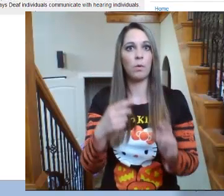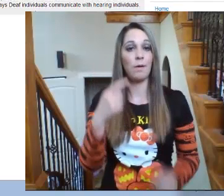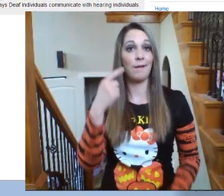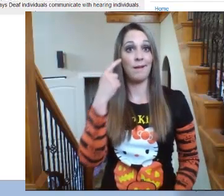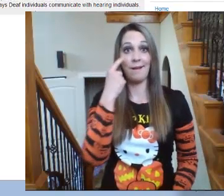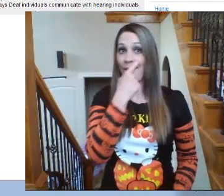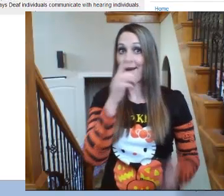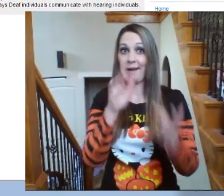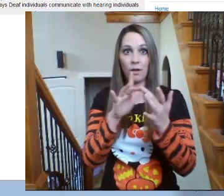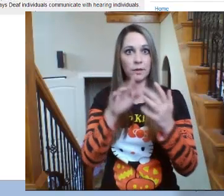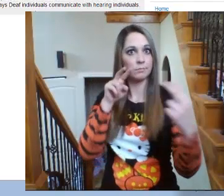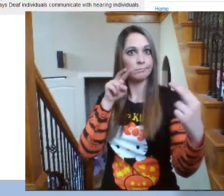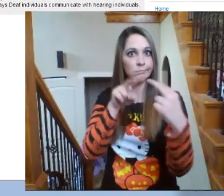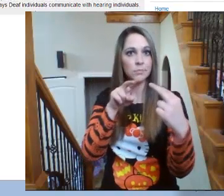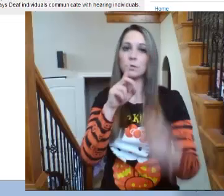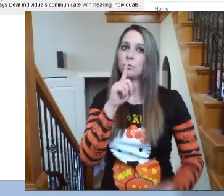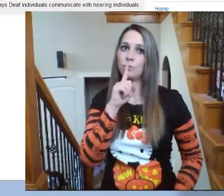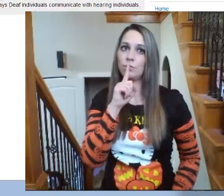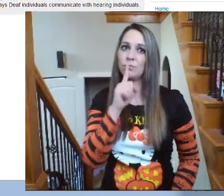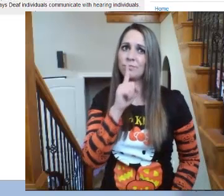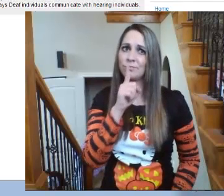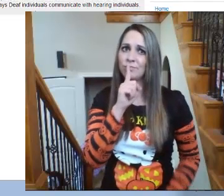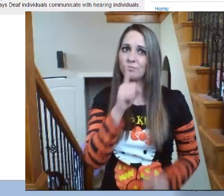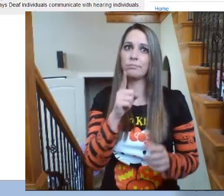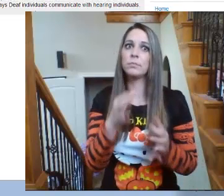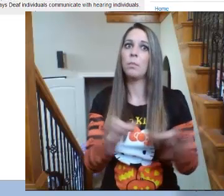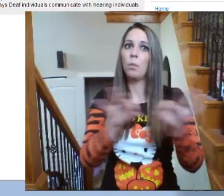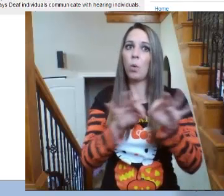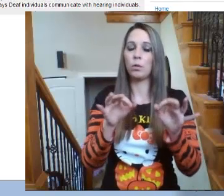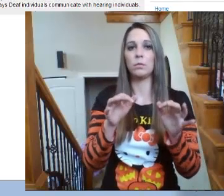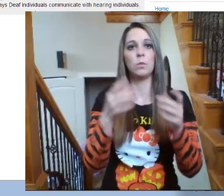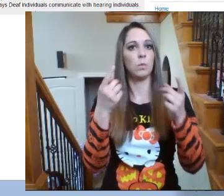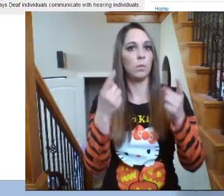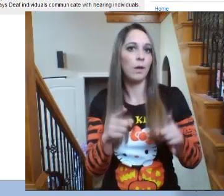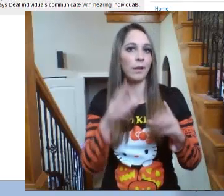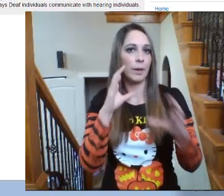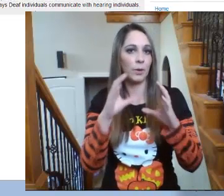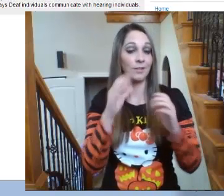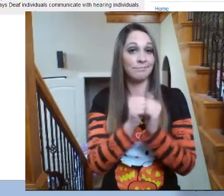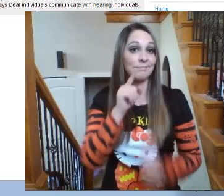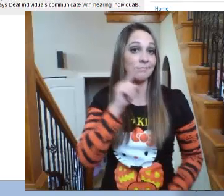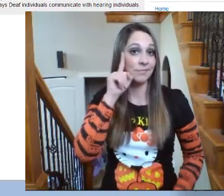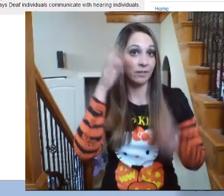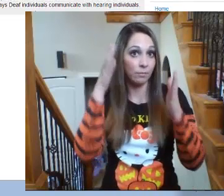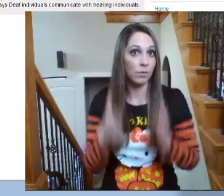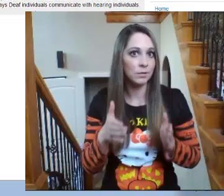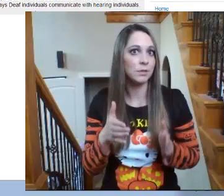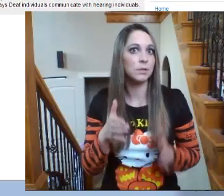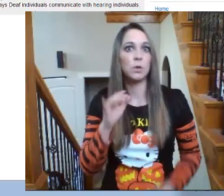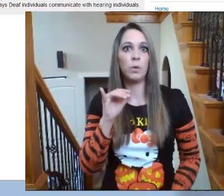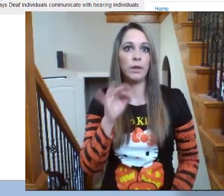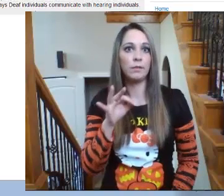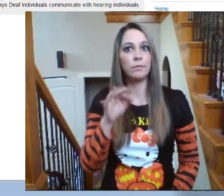what's kind of offensive to do when you are having a conversation with a deaf person. For example, eye contact is very